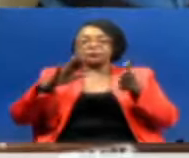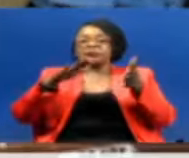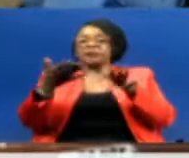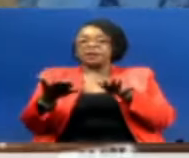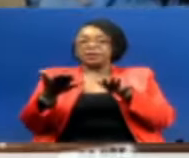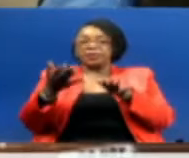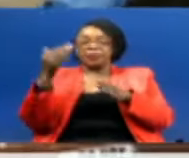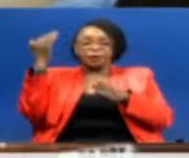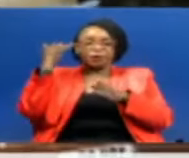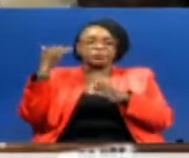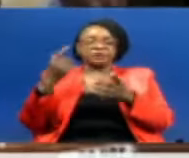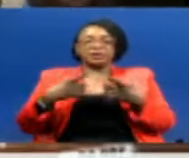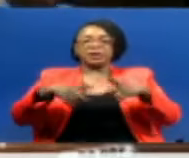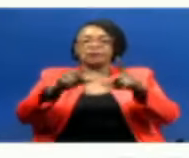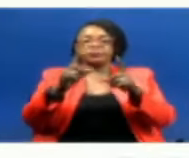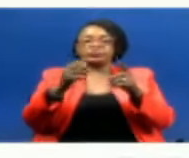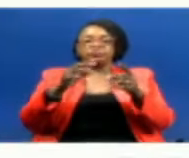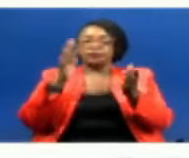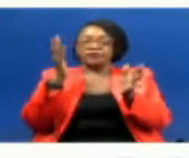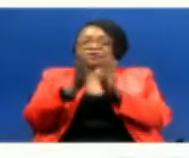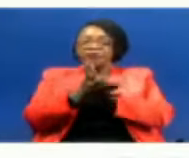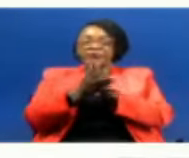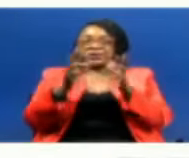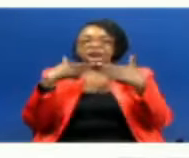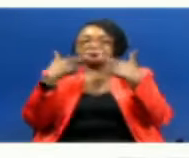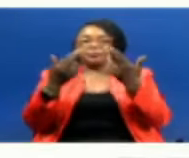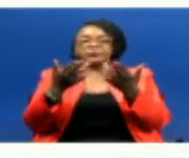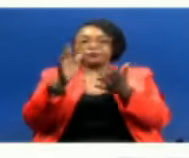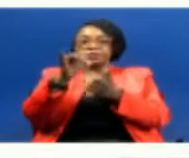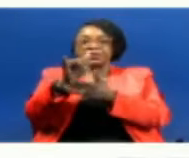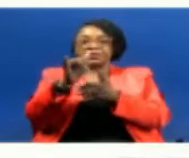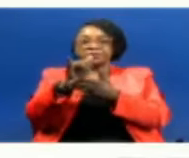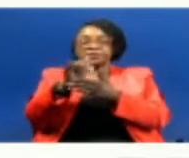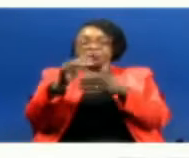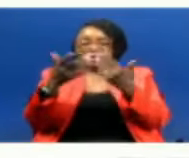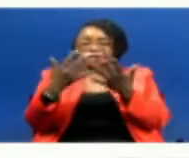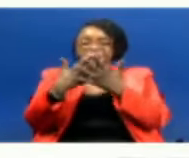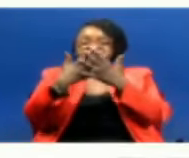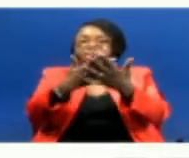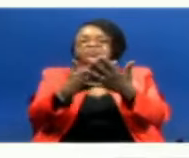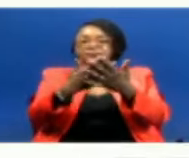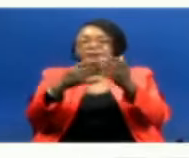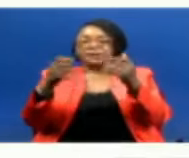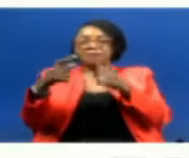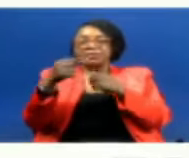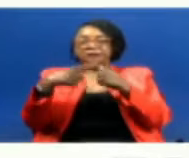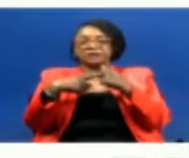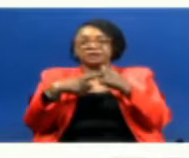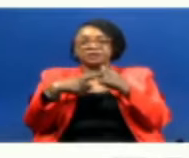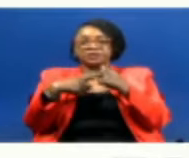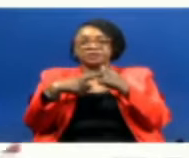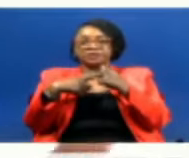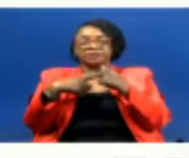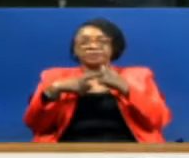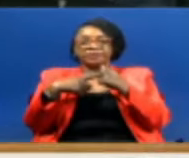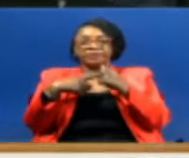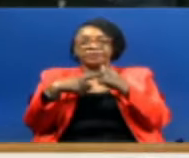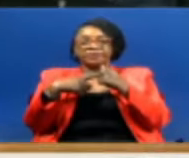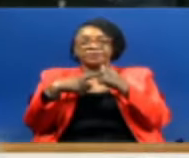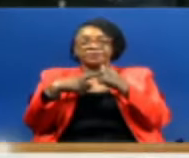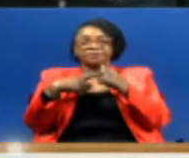more time to file a response to the state's application seeking to detain him for a further 6 months.